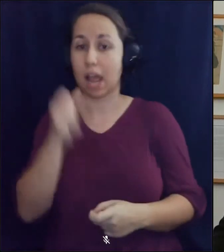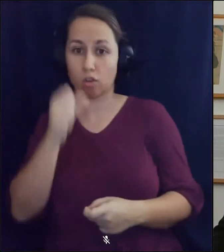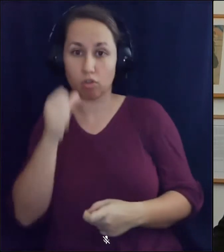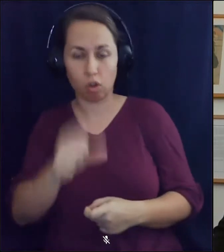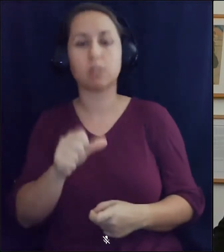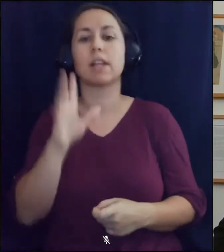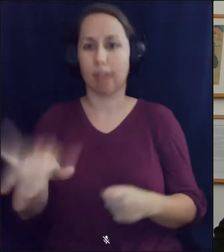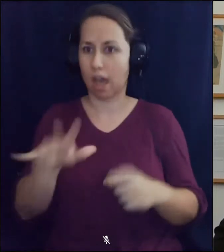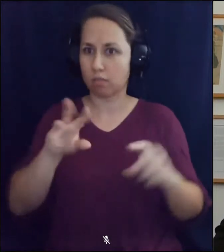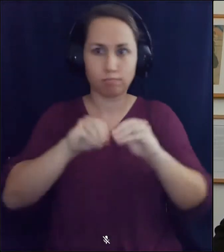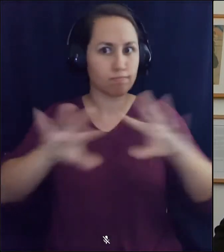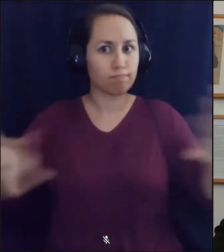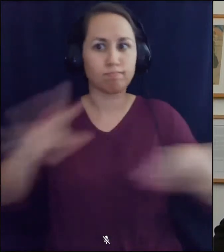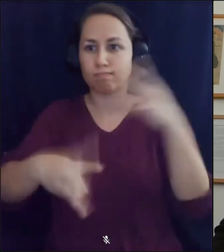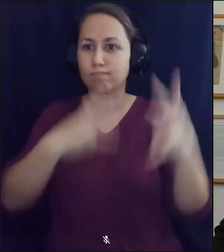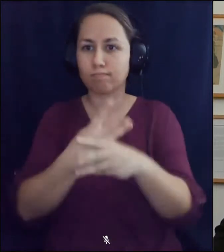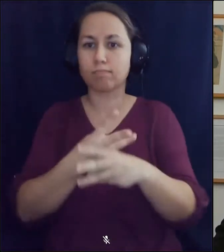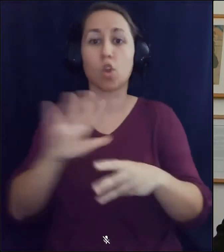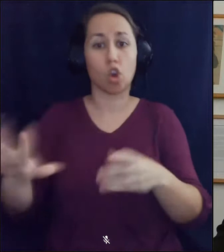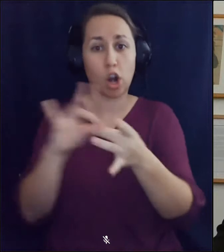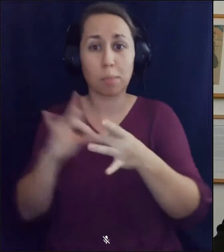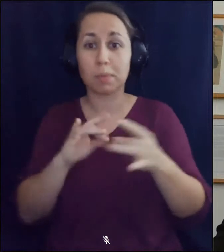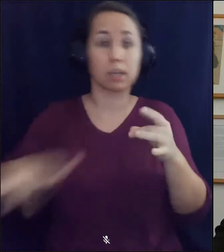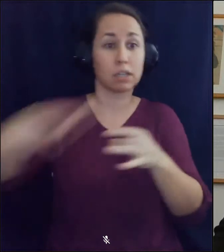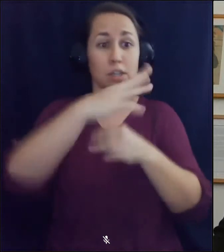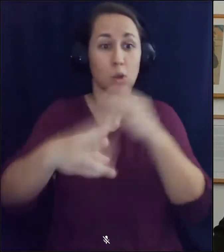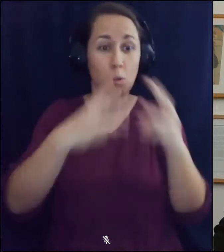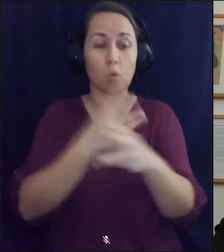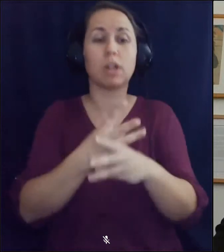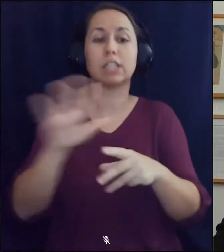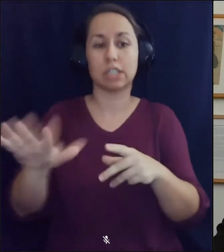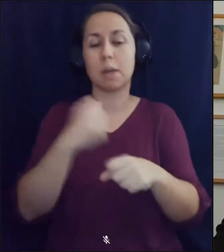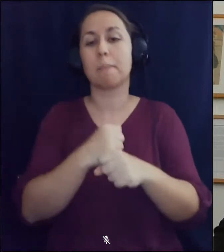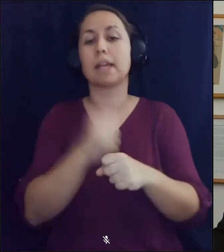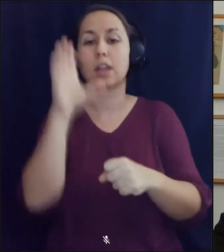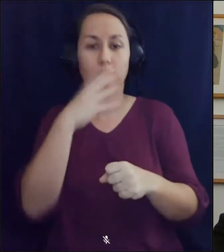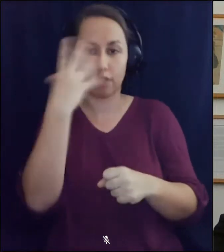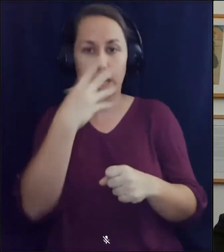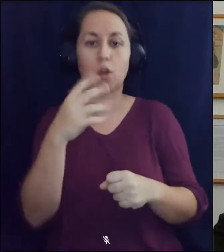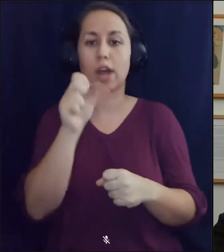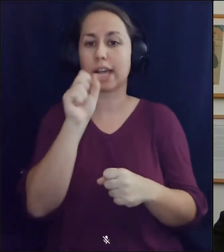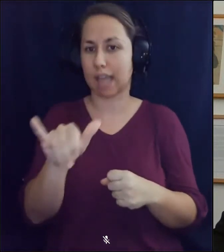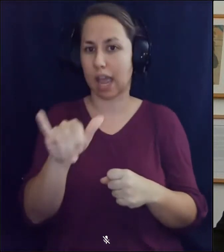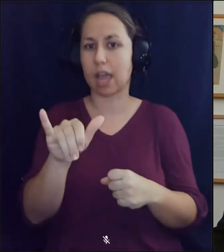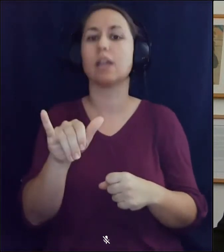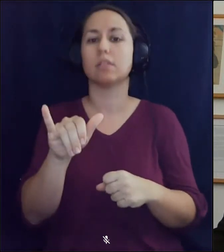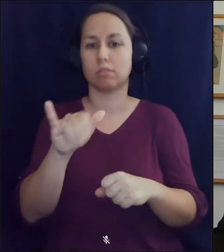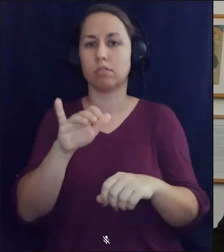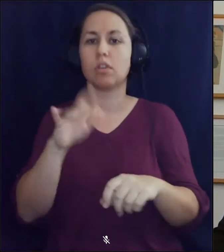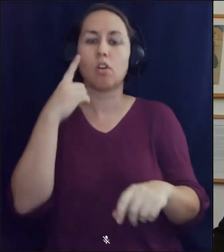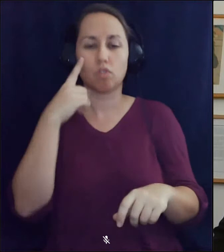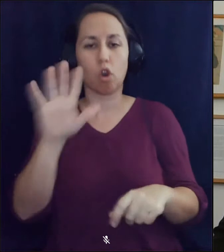commentary has appeared in media around the world, and she makes video essays as Feminist Giant, which I will be dropping a link to later in the